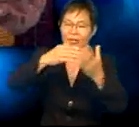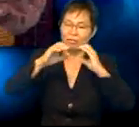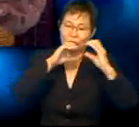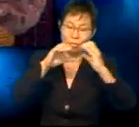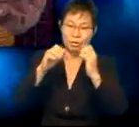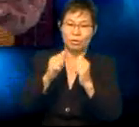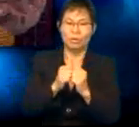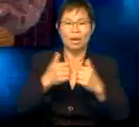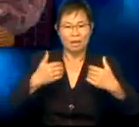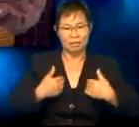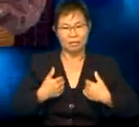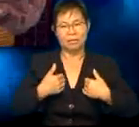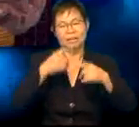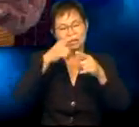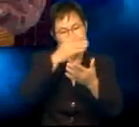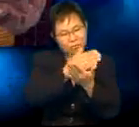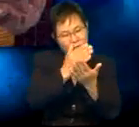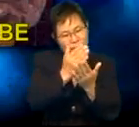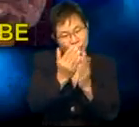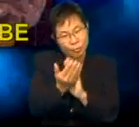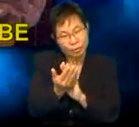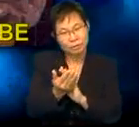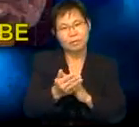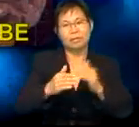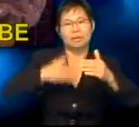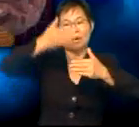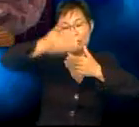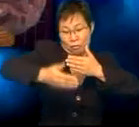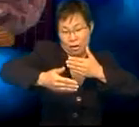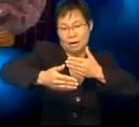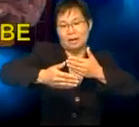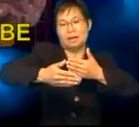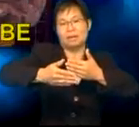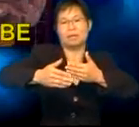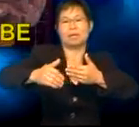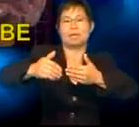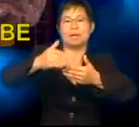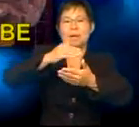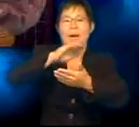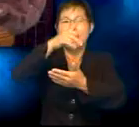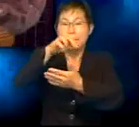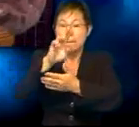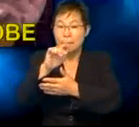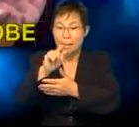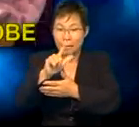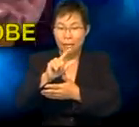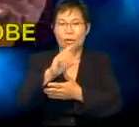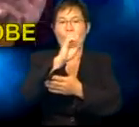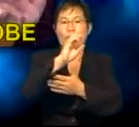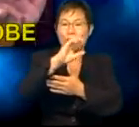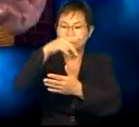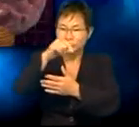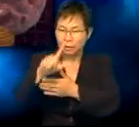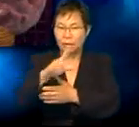Each hemisphere consists of several parts. They are the frontal lobe, the parietal lobe, the occipital